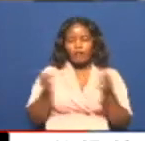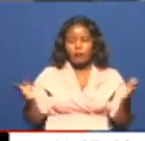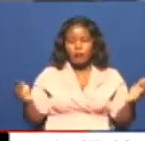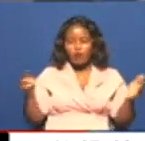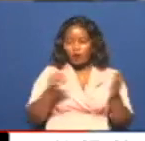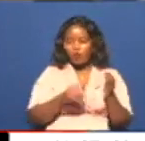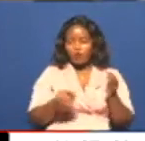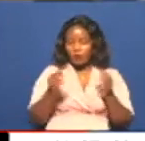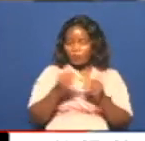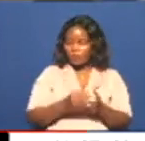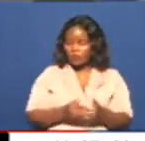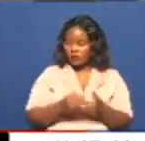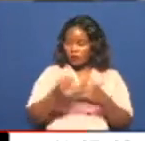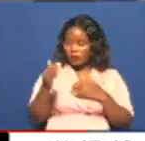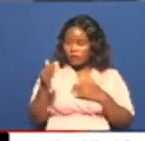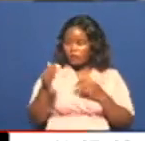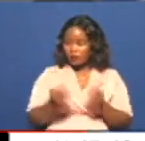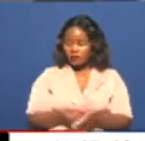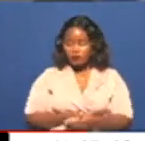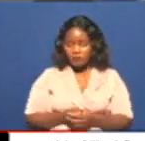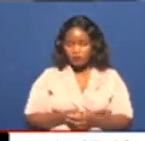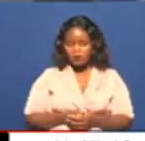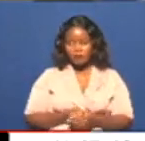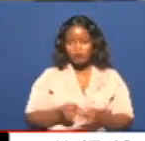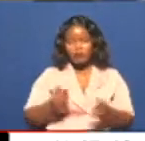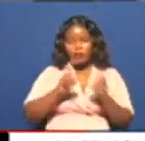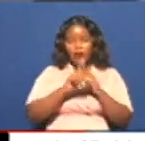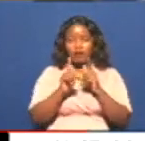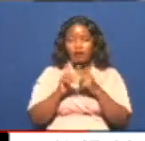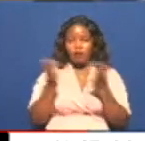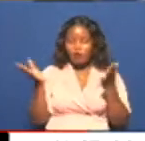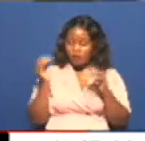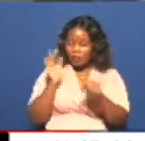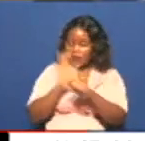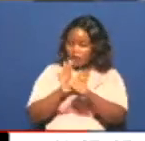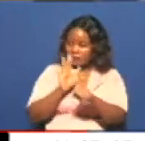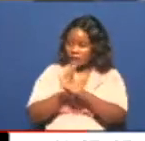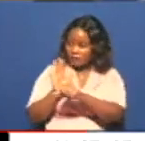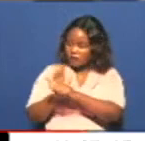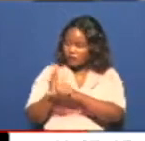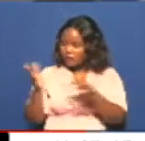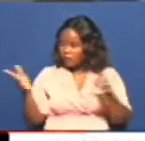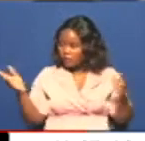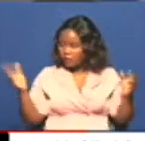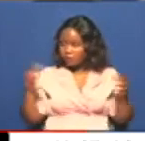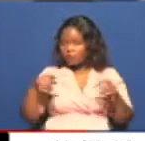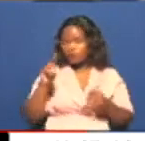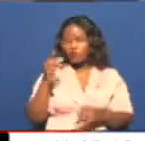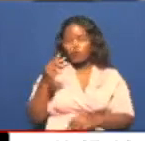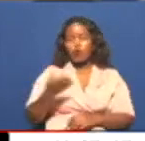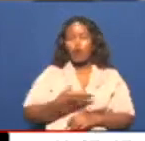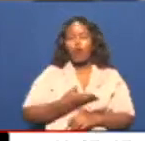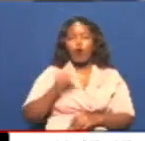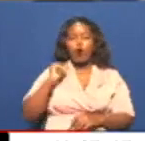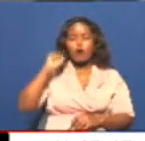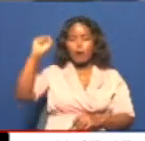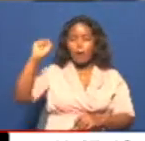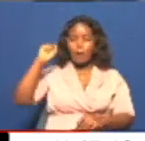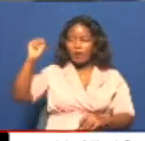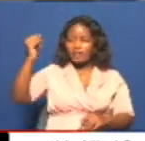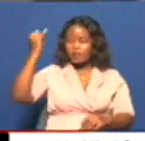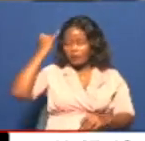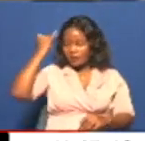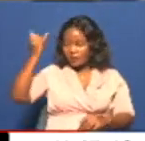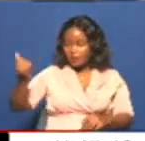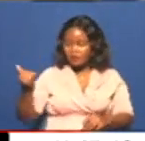the ideals of a Republican. Mm-hmm. So you stand as an independent candidate because you have your own political ideals that you want to stand for.